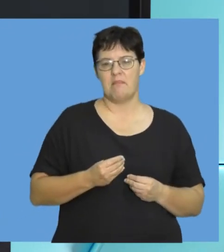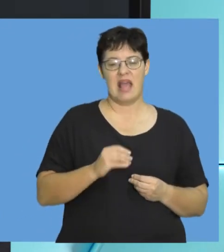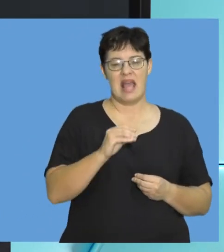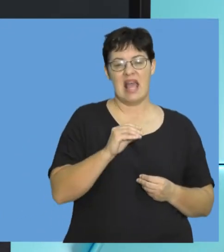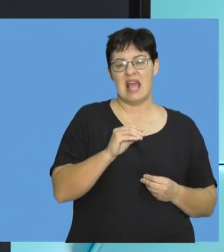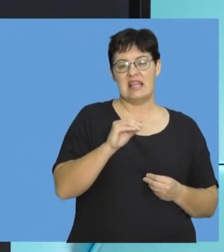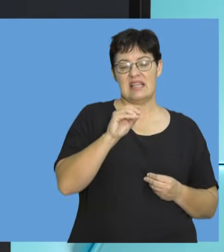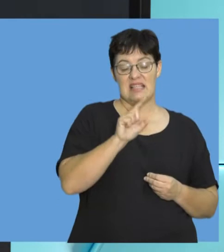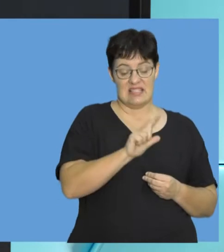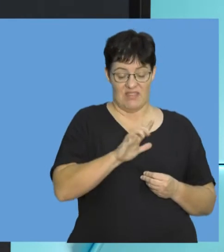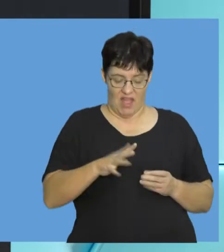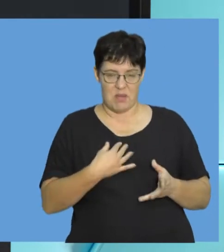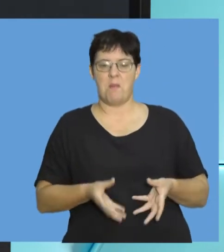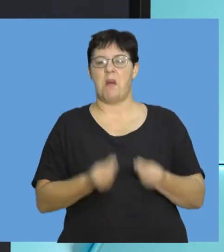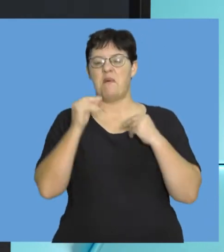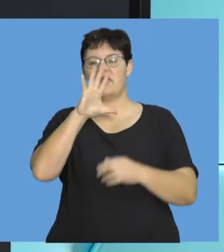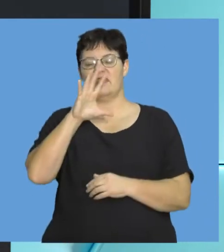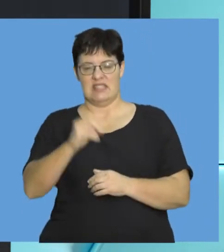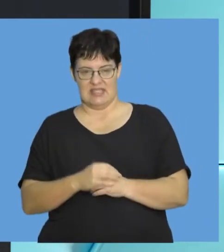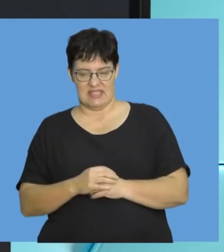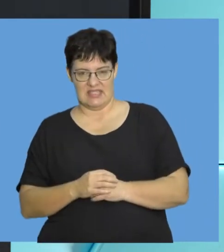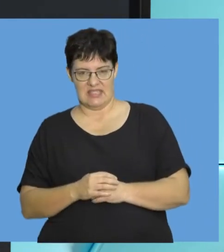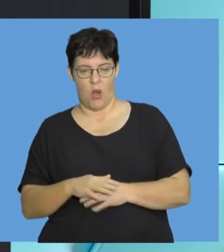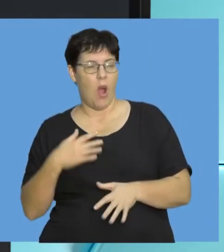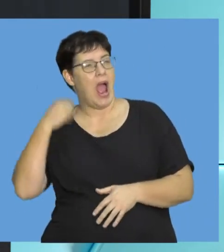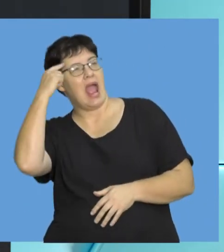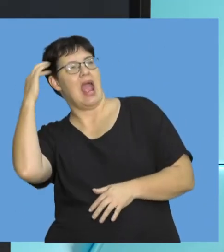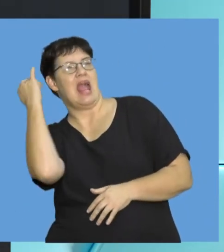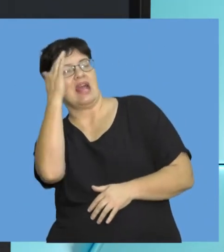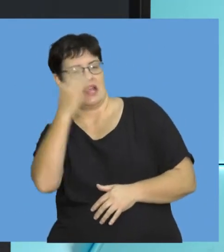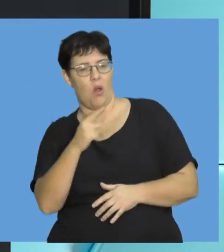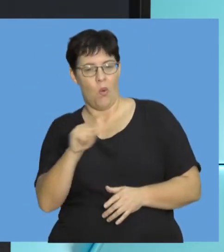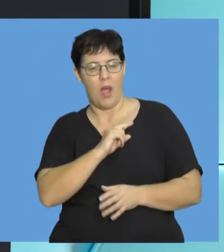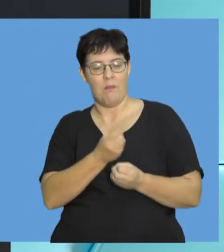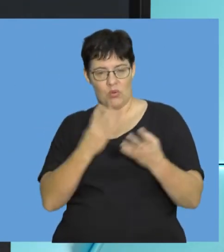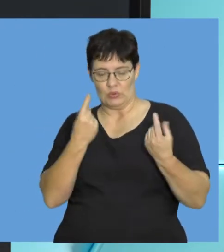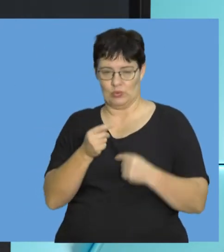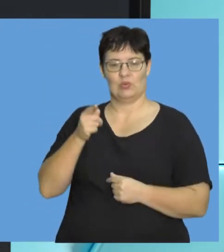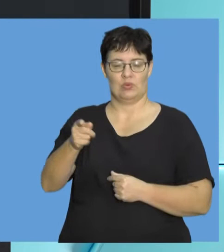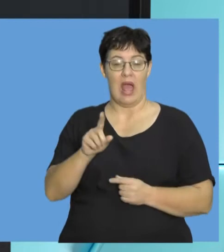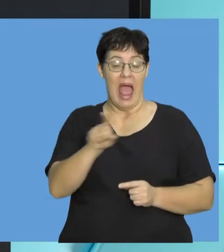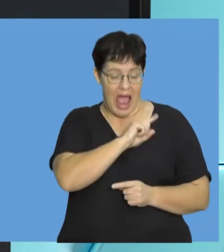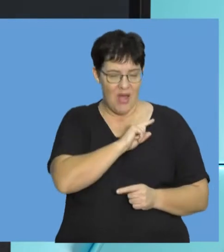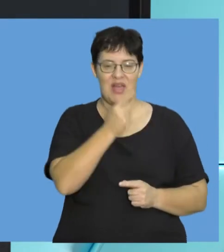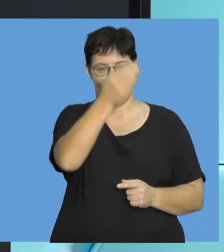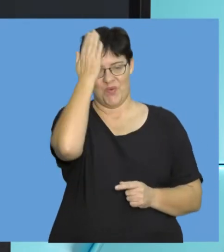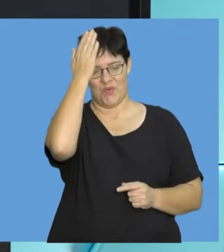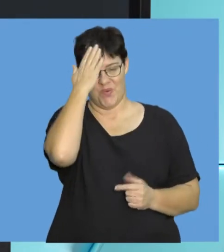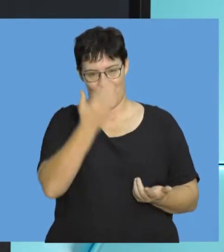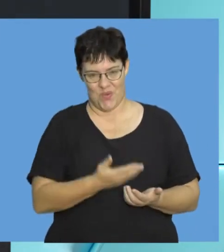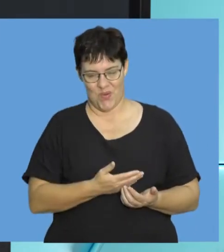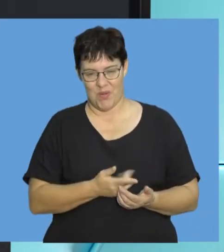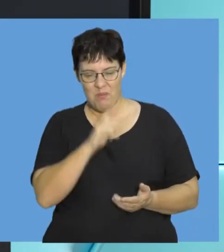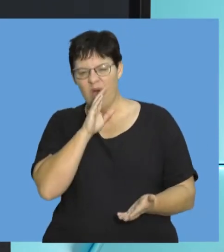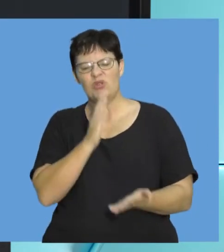of 75. And they are speculating. It's because most of them do something like this at the end of the exam, so